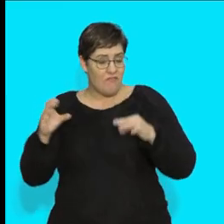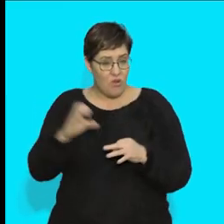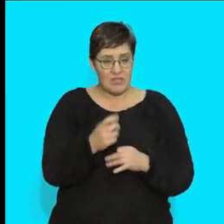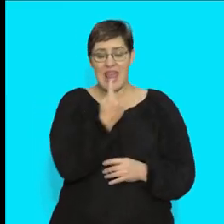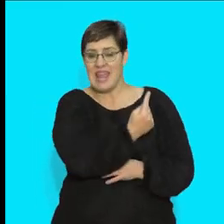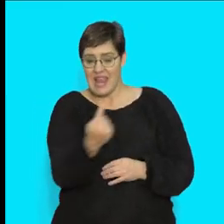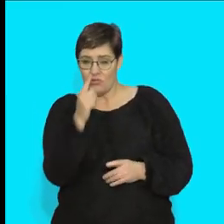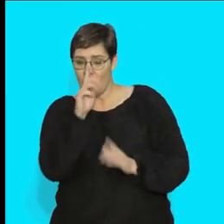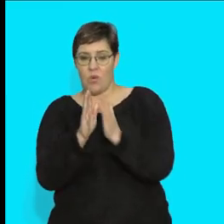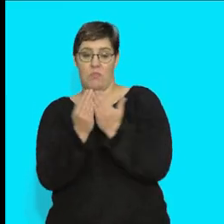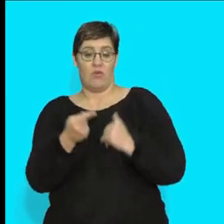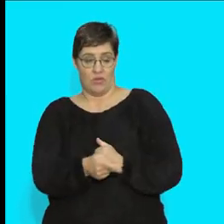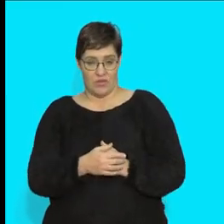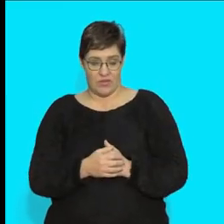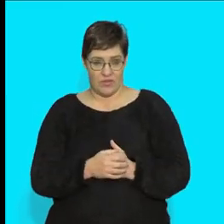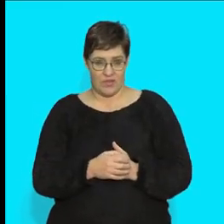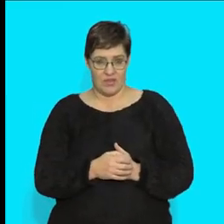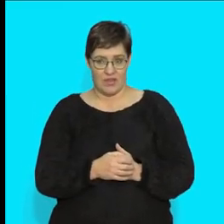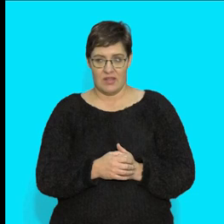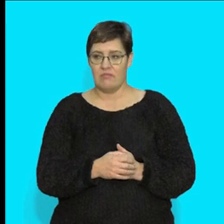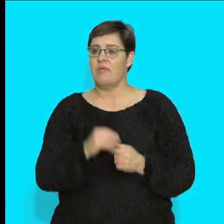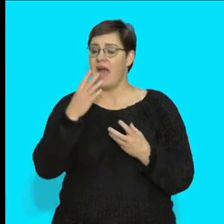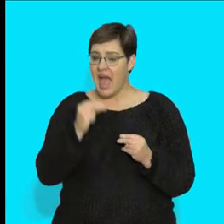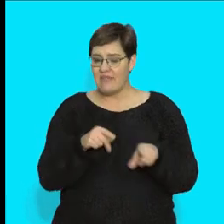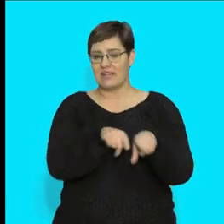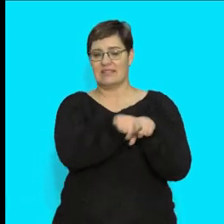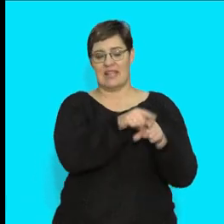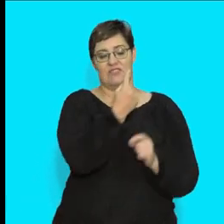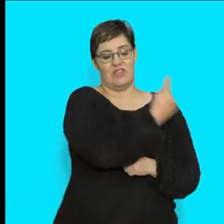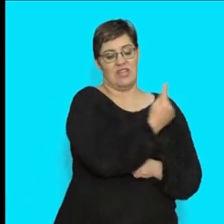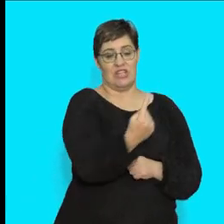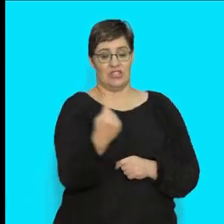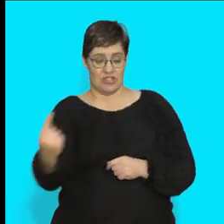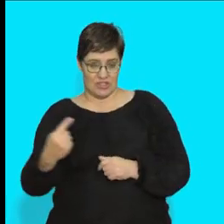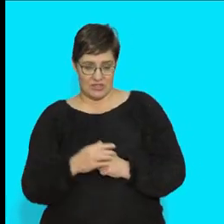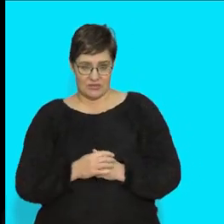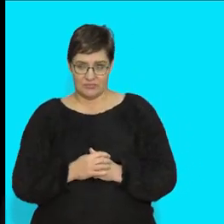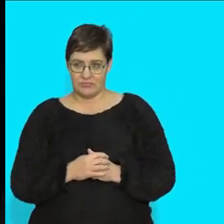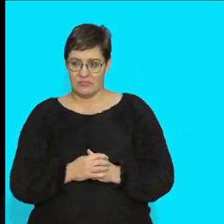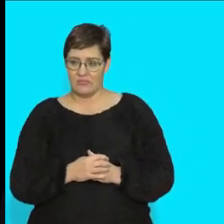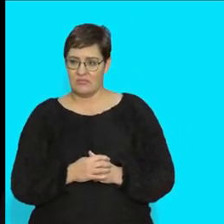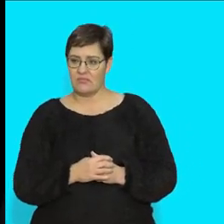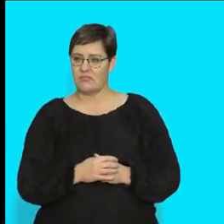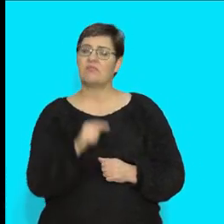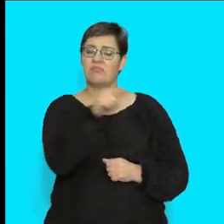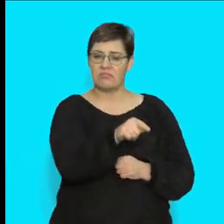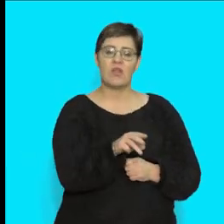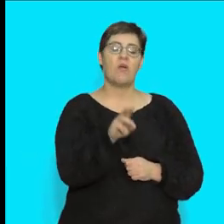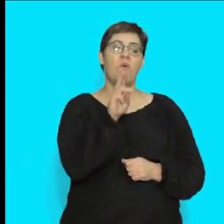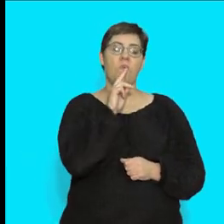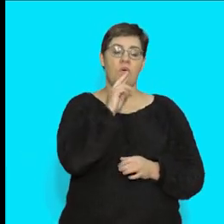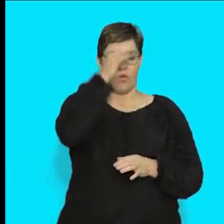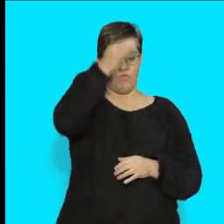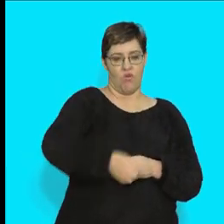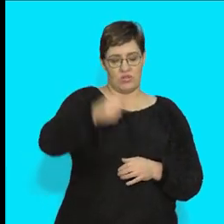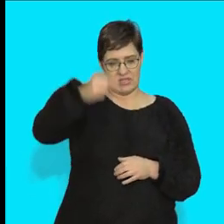your textbook. Right, there is an experiment for each of them. This one's simply just putting rods in.